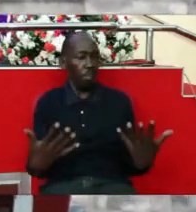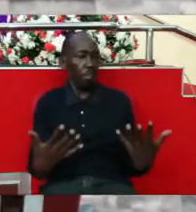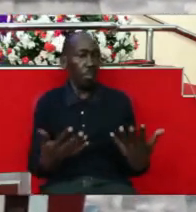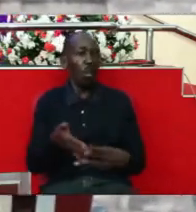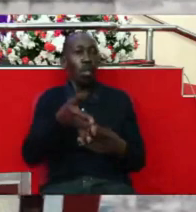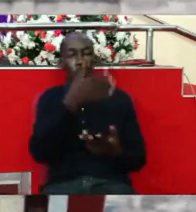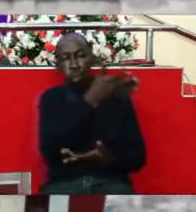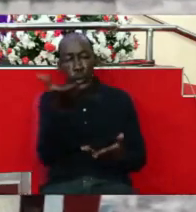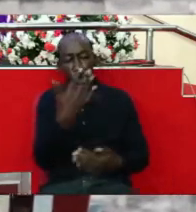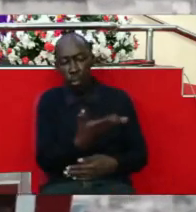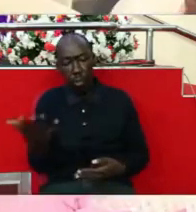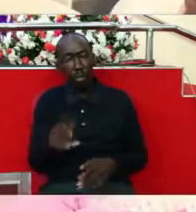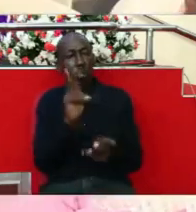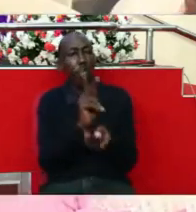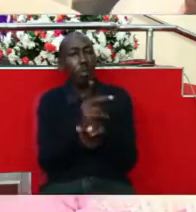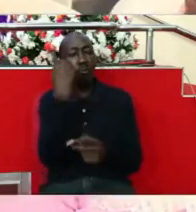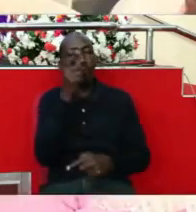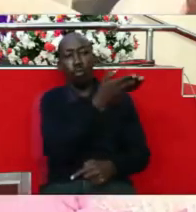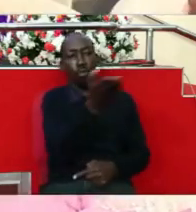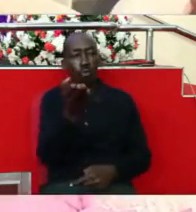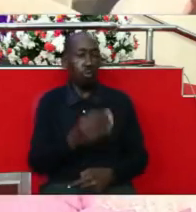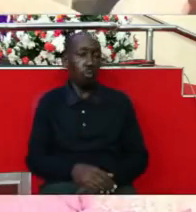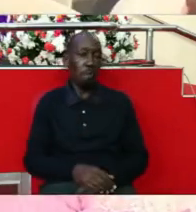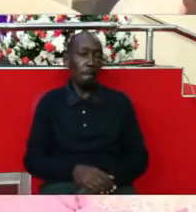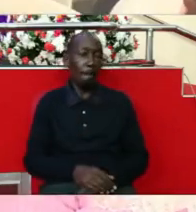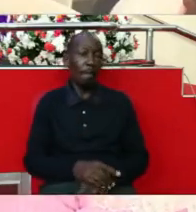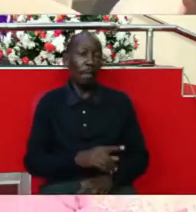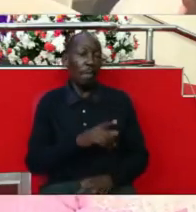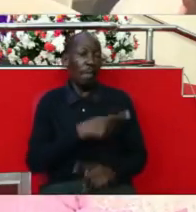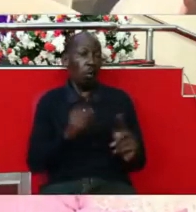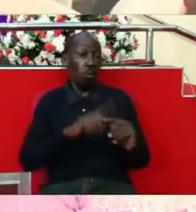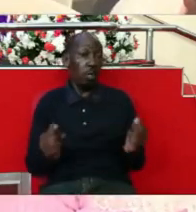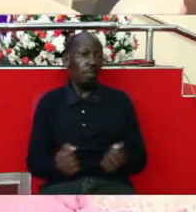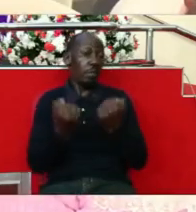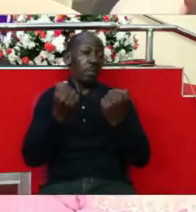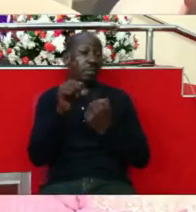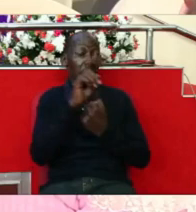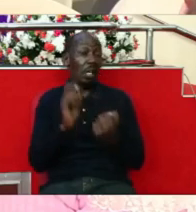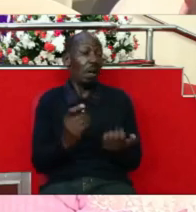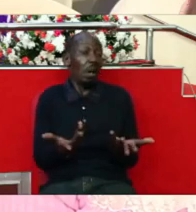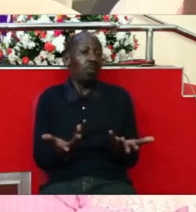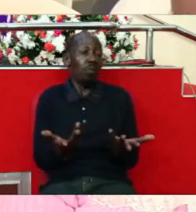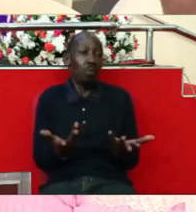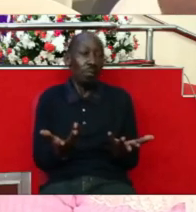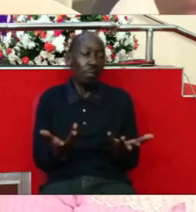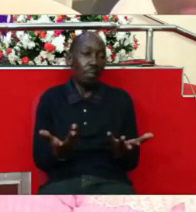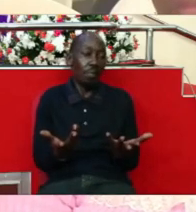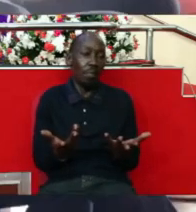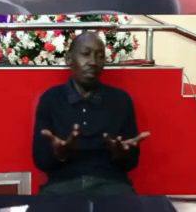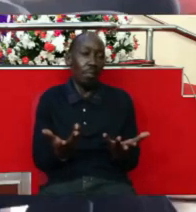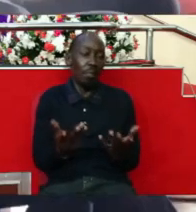are reserved for you. Na mambo hayo yamewekewa wewe. But how does that happen? Lakini hilo itatendeka vipi? It only happens when you